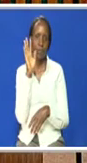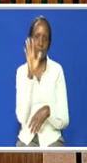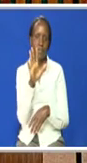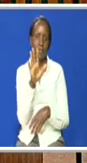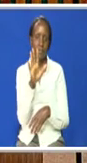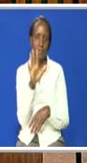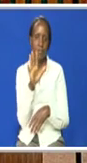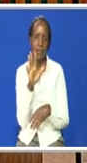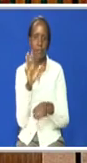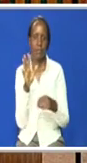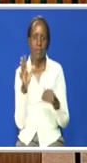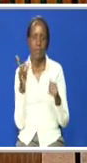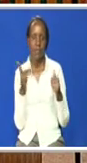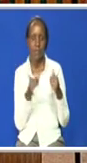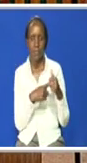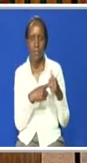1, 2, 3, 4, 5.